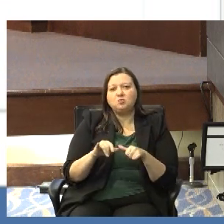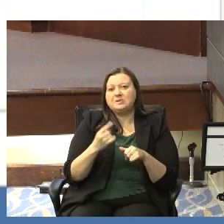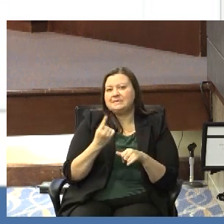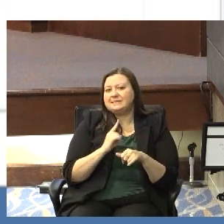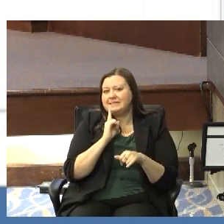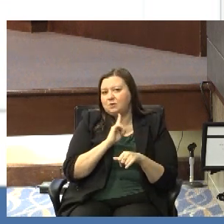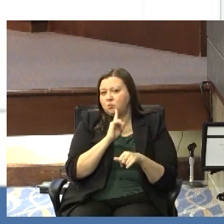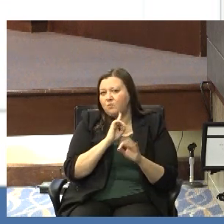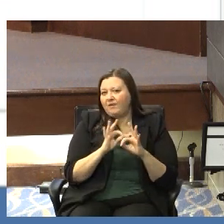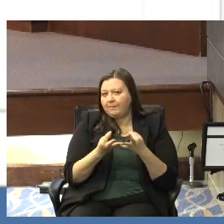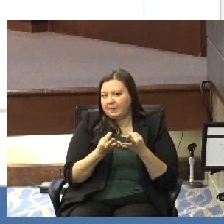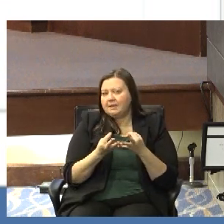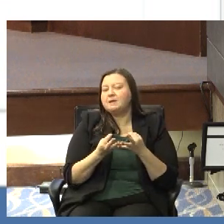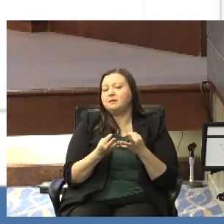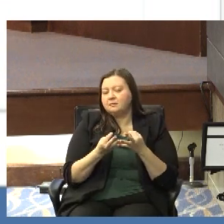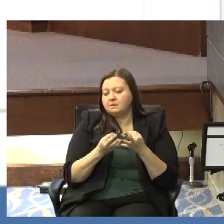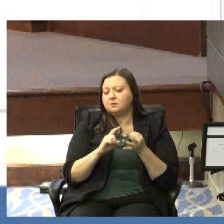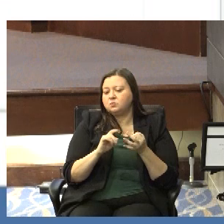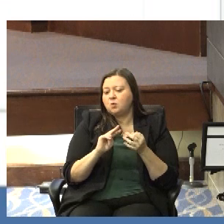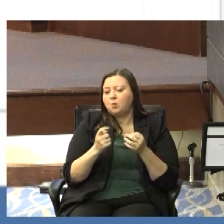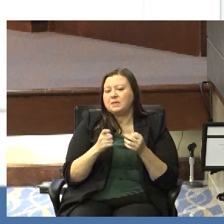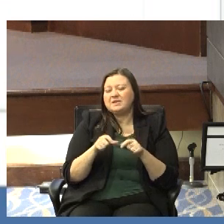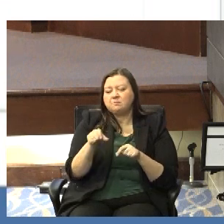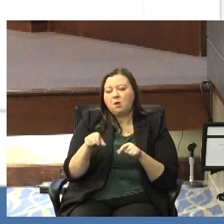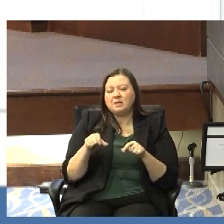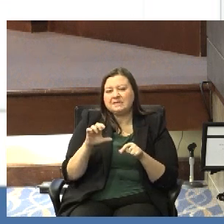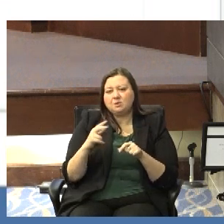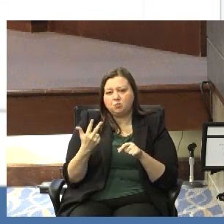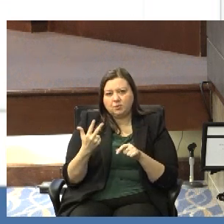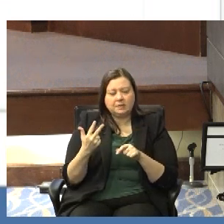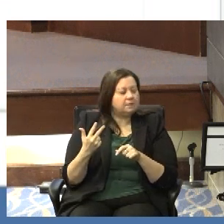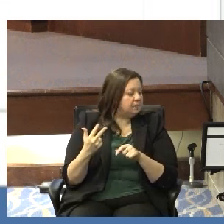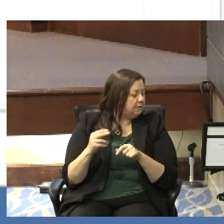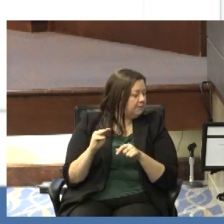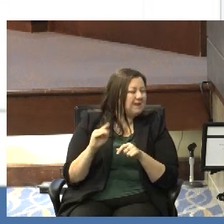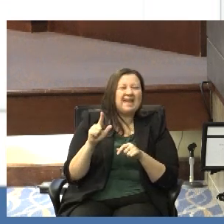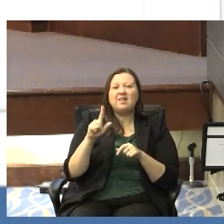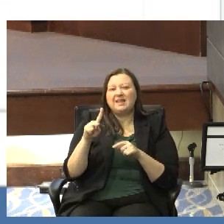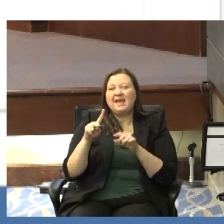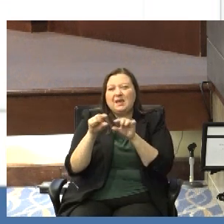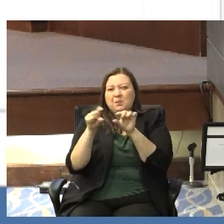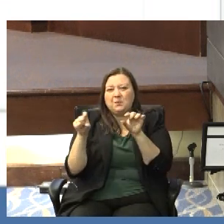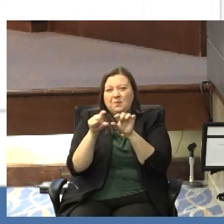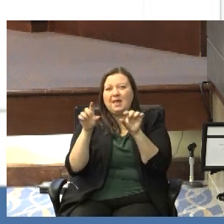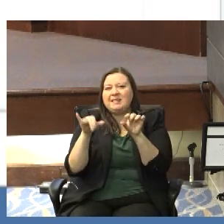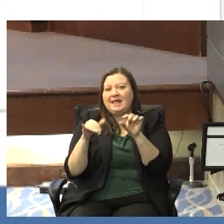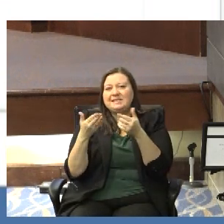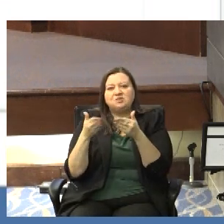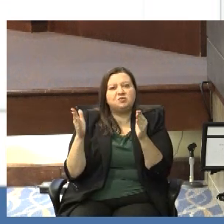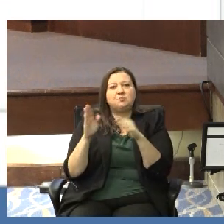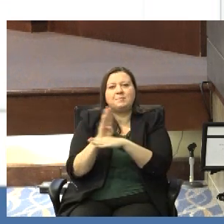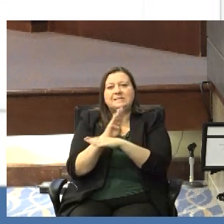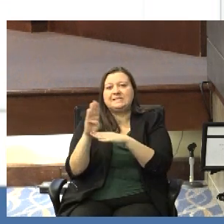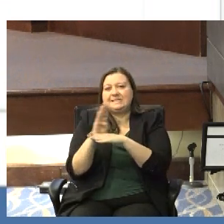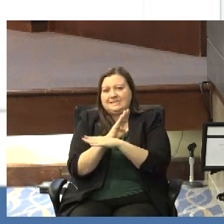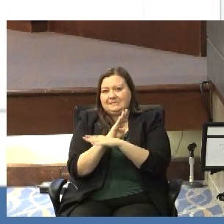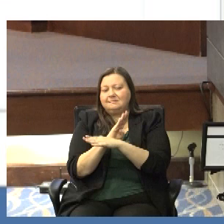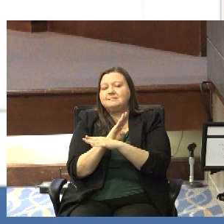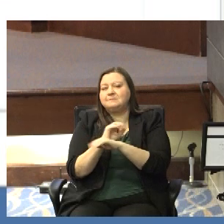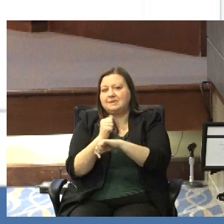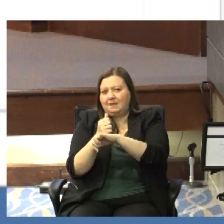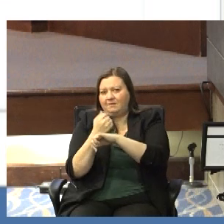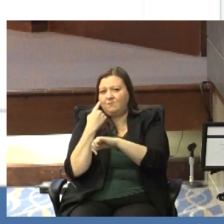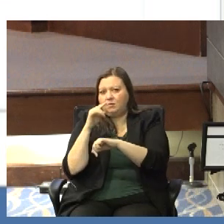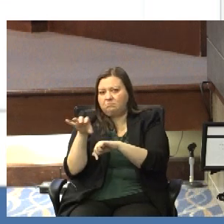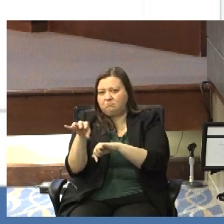zoning, and then there's a small strip of C3 zoning along MLK, which is our general commercial zoning. This map